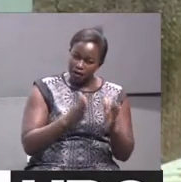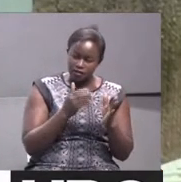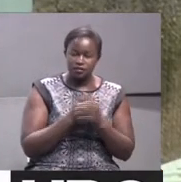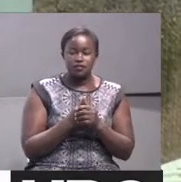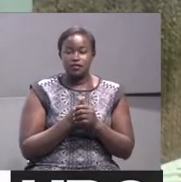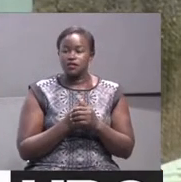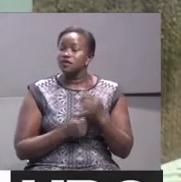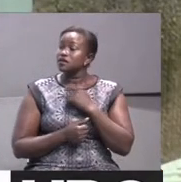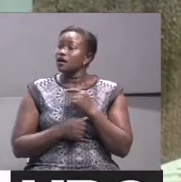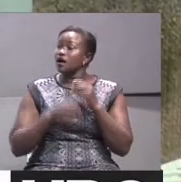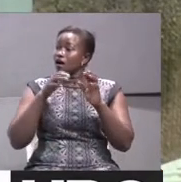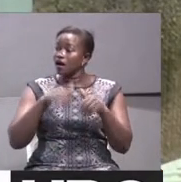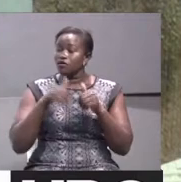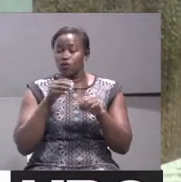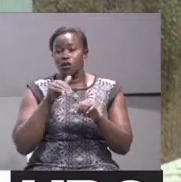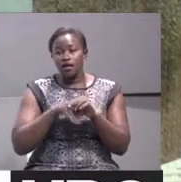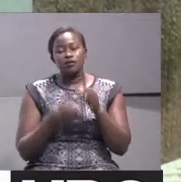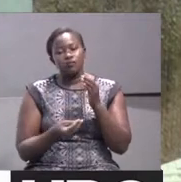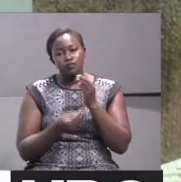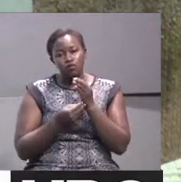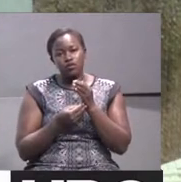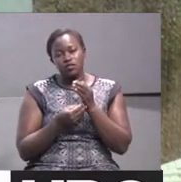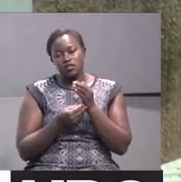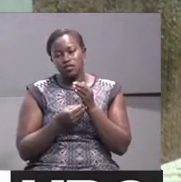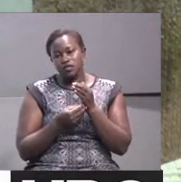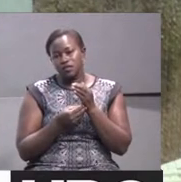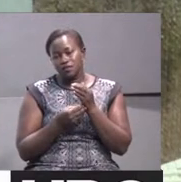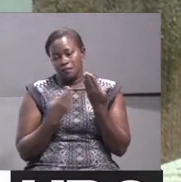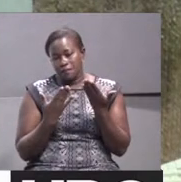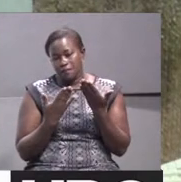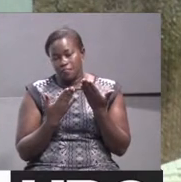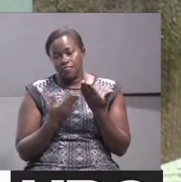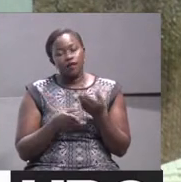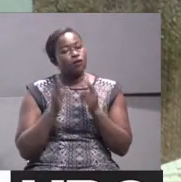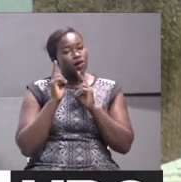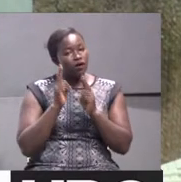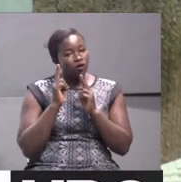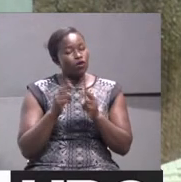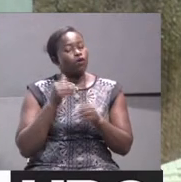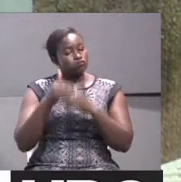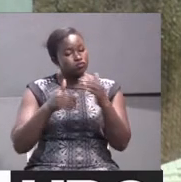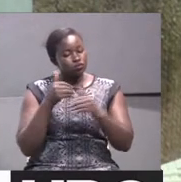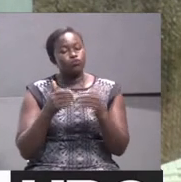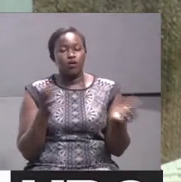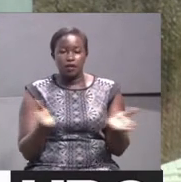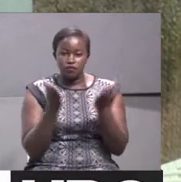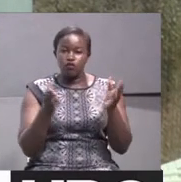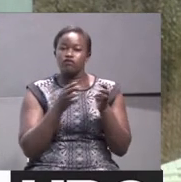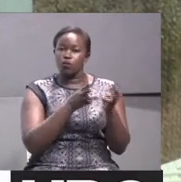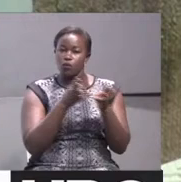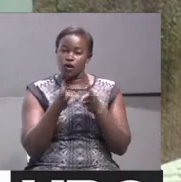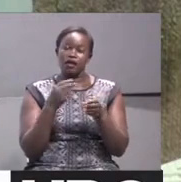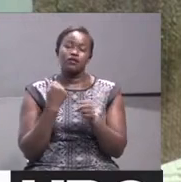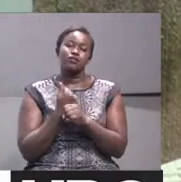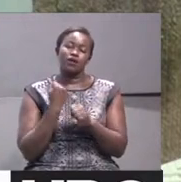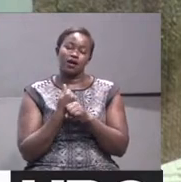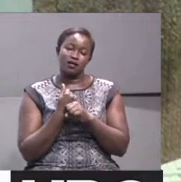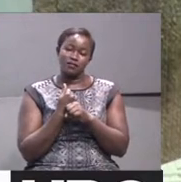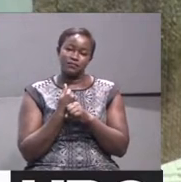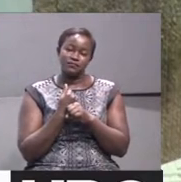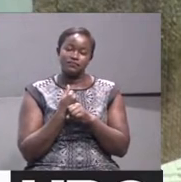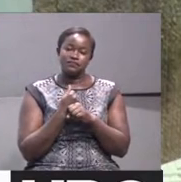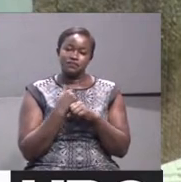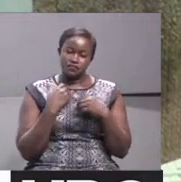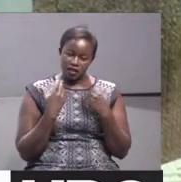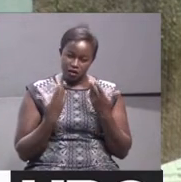input stockists, and we hope going through this will improve the way they do business in terms